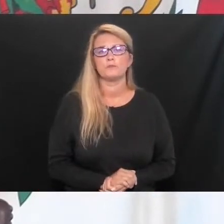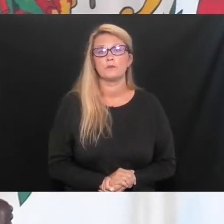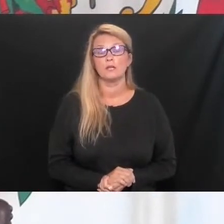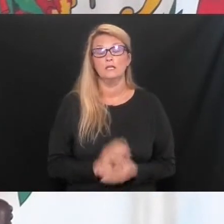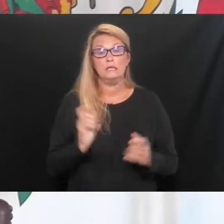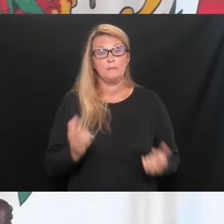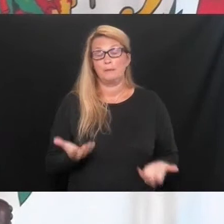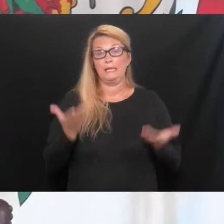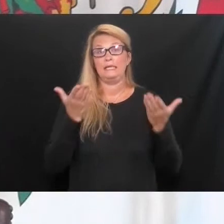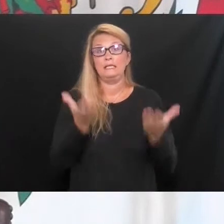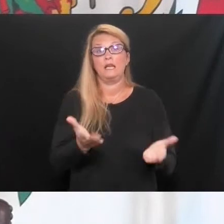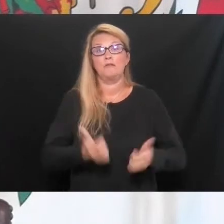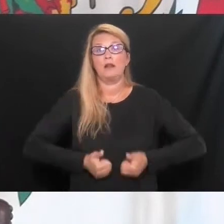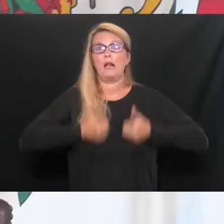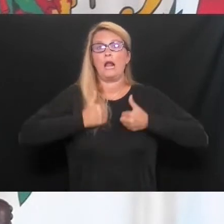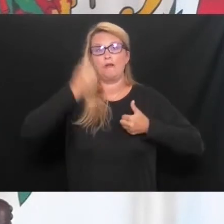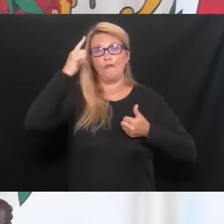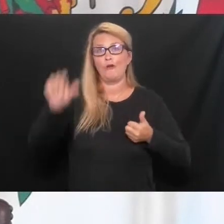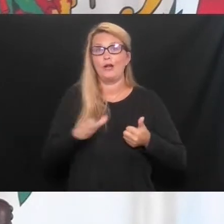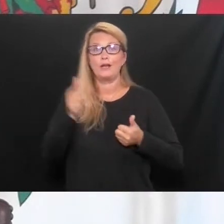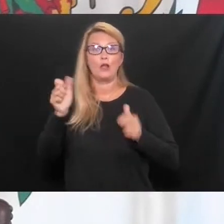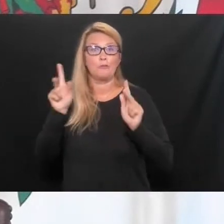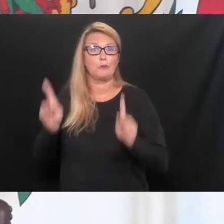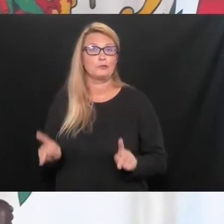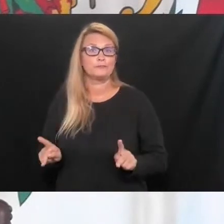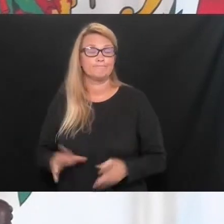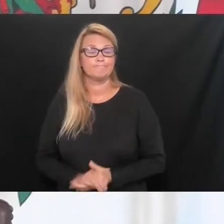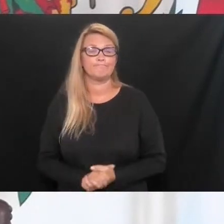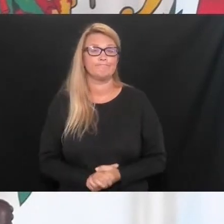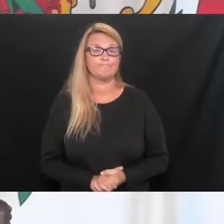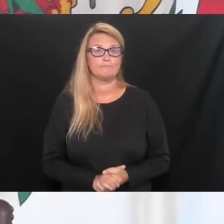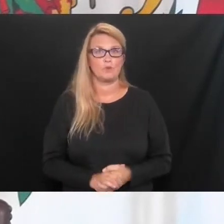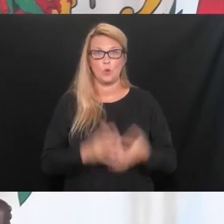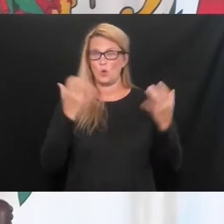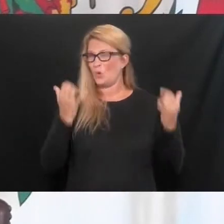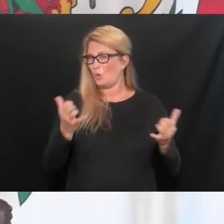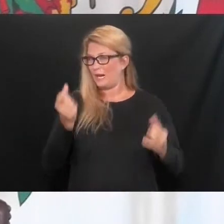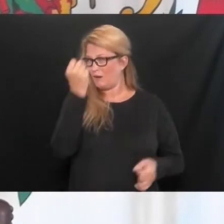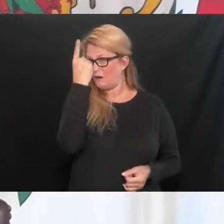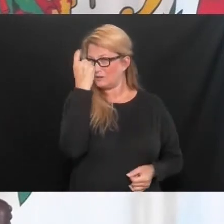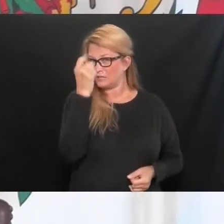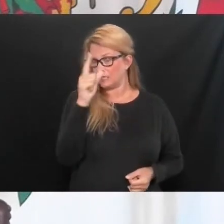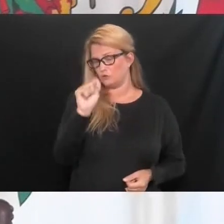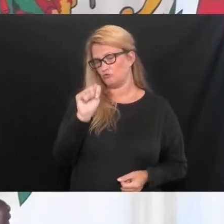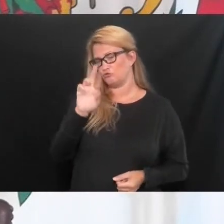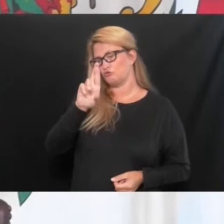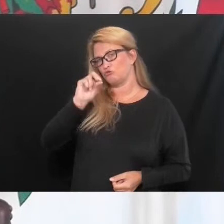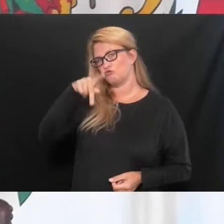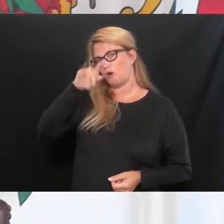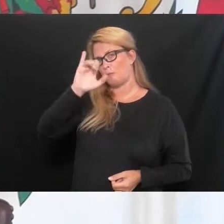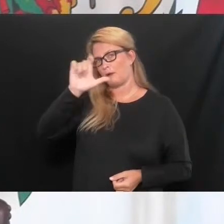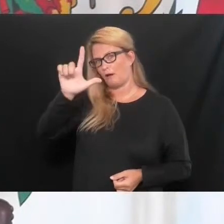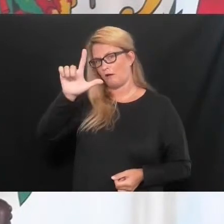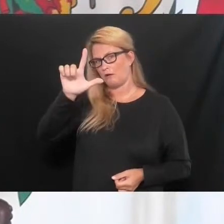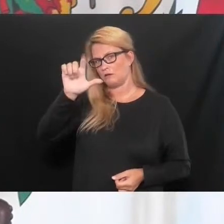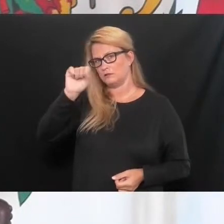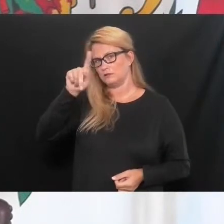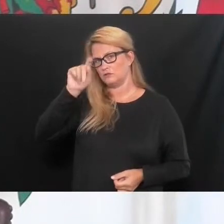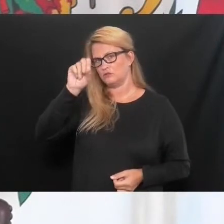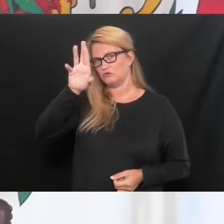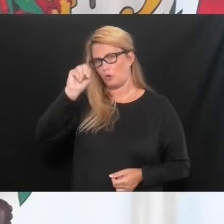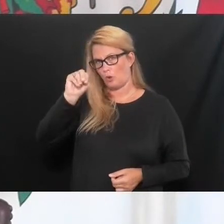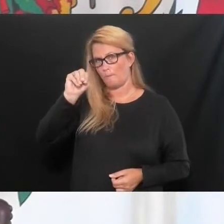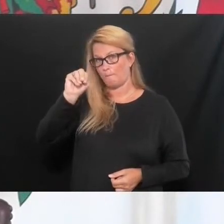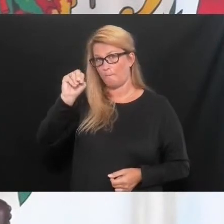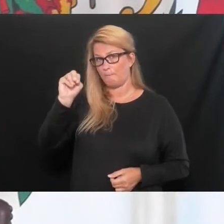gift of life to somebody else. Now, there's a tropical storm coming, and it's not, it probably, when it gets